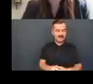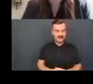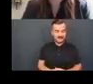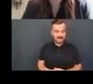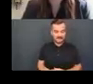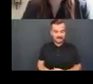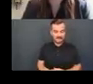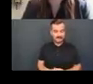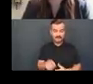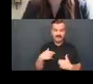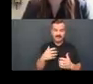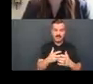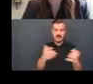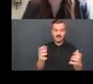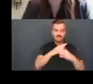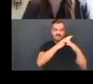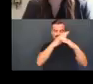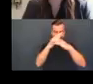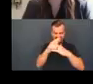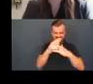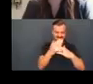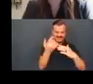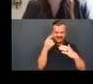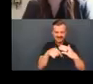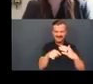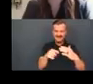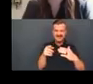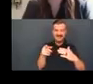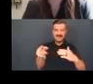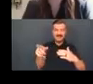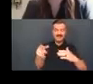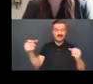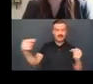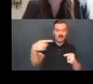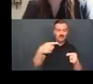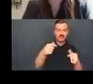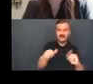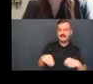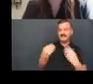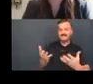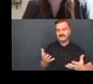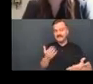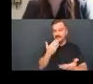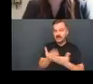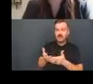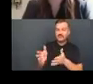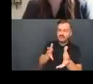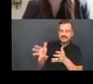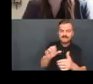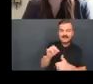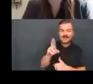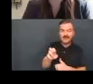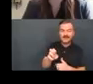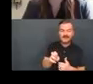There are significant obstacles to the remote physician being able to provide such relationally adequate care without